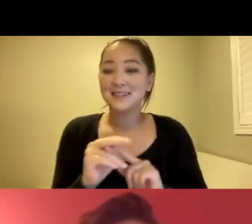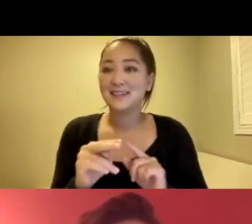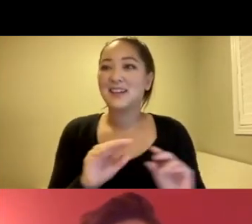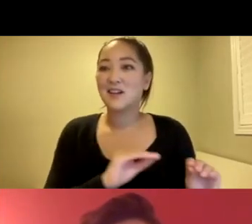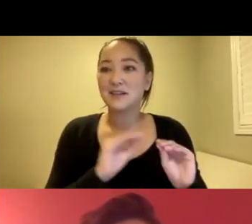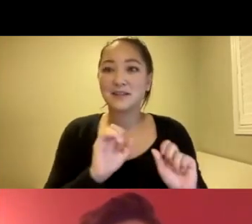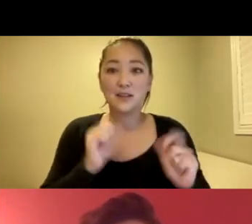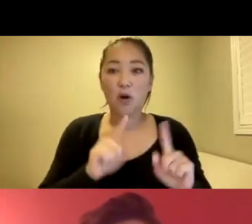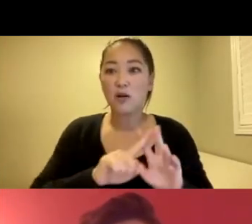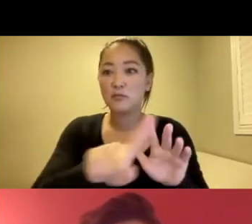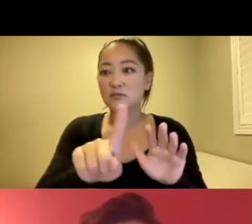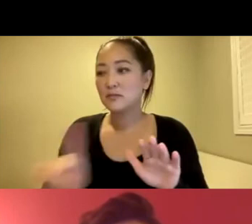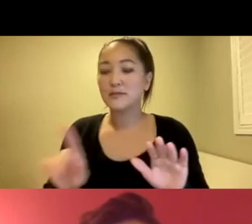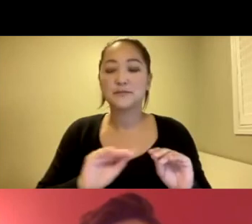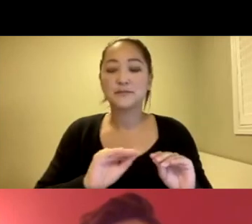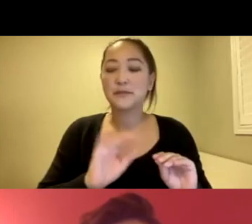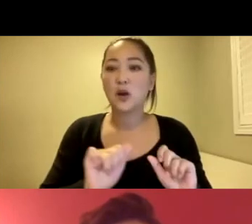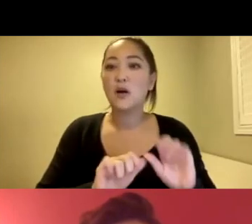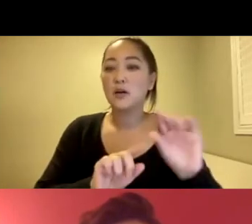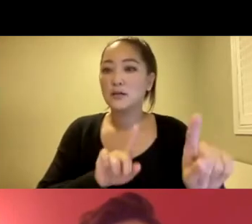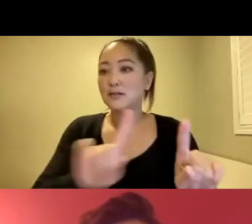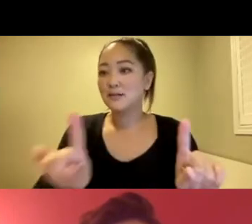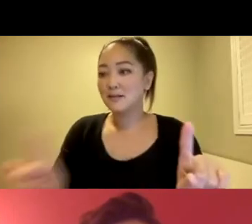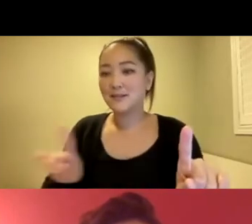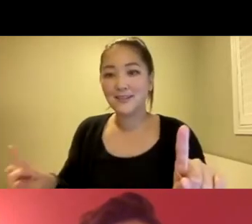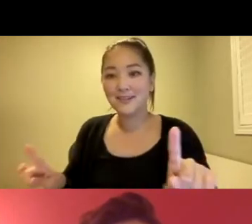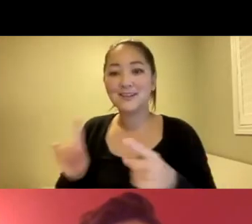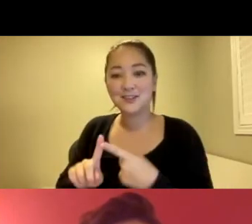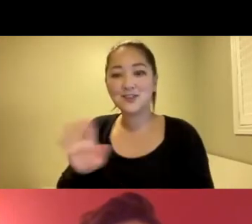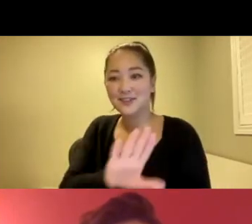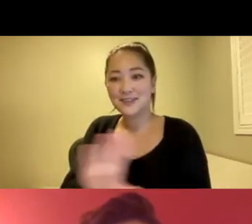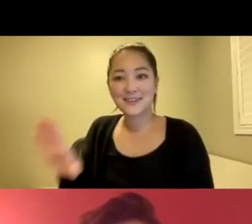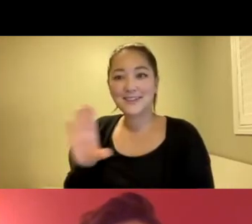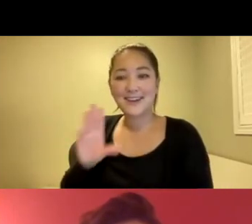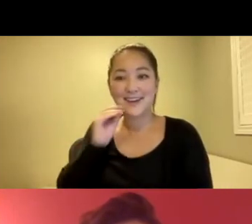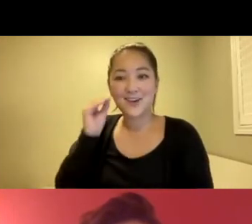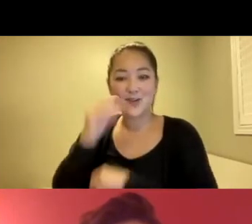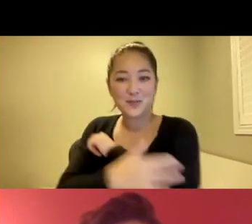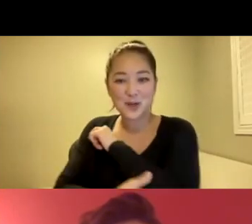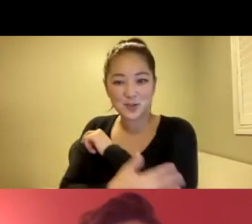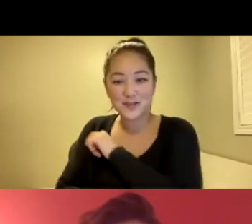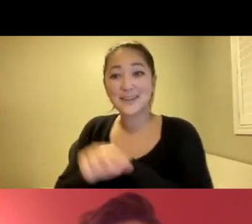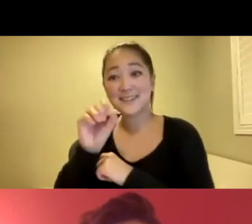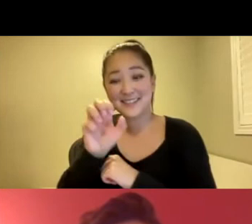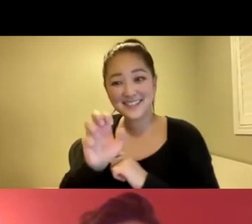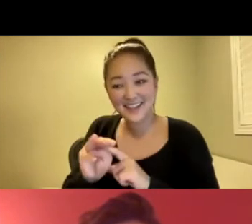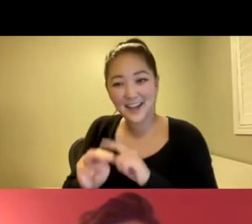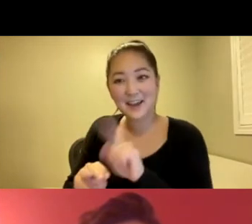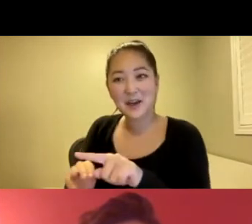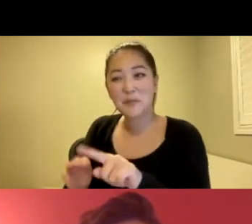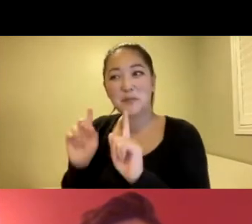So Sam, for example, goes to China, and we have a visit and we see all the sights of China and we try all the foods.